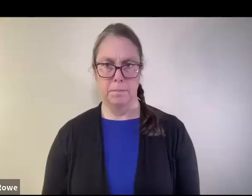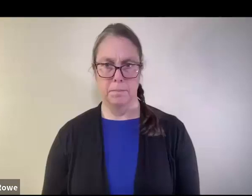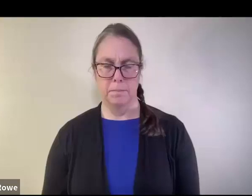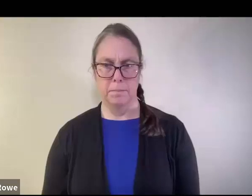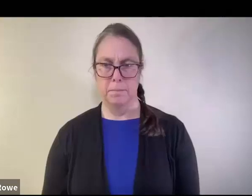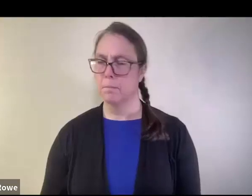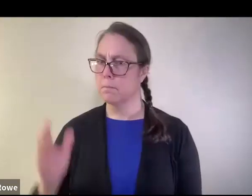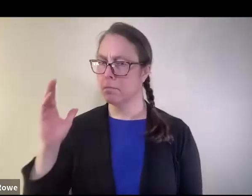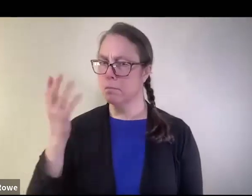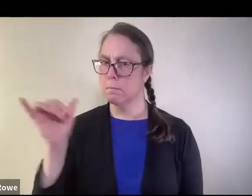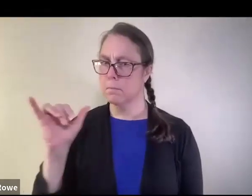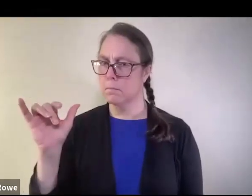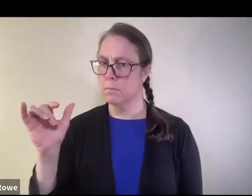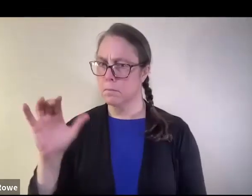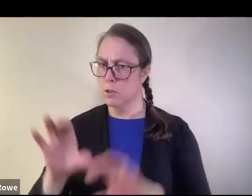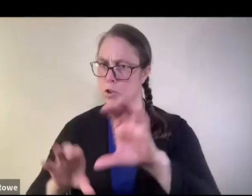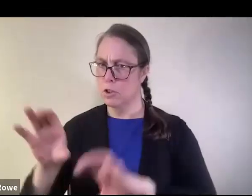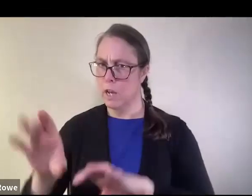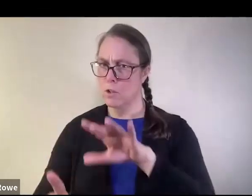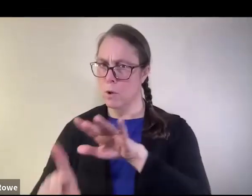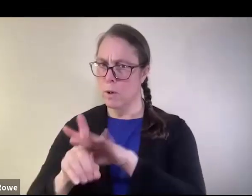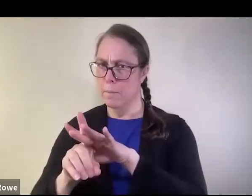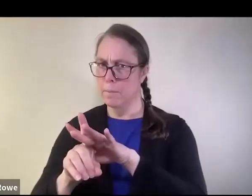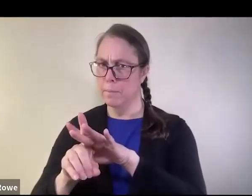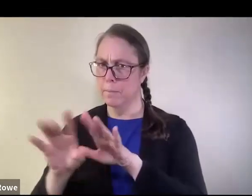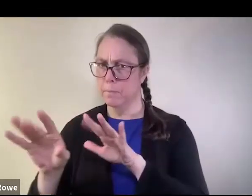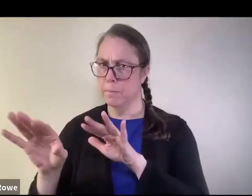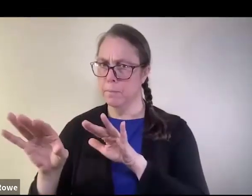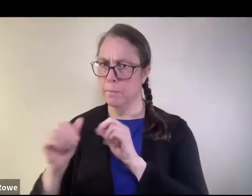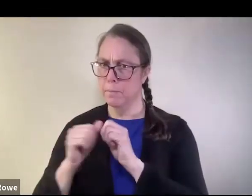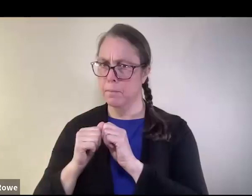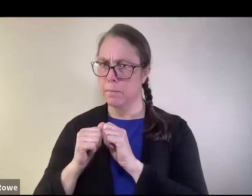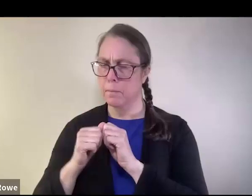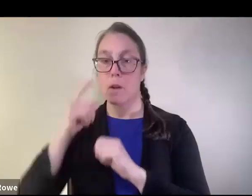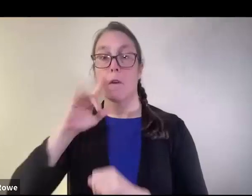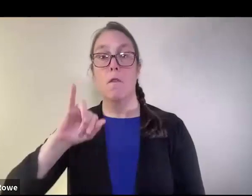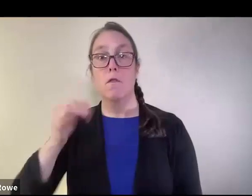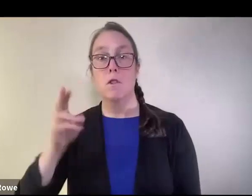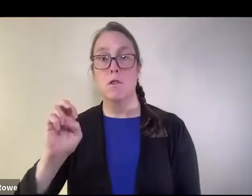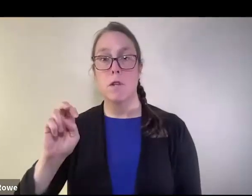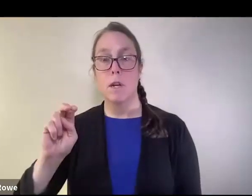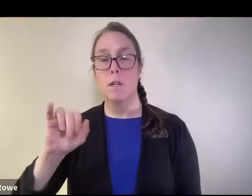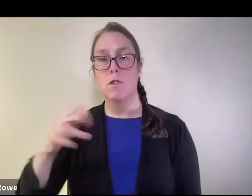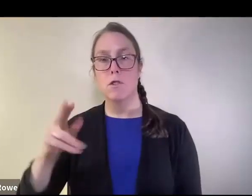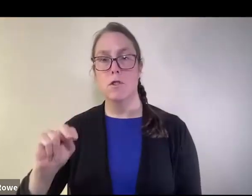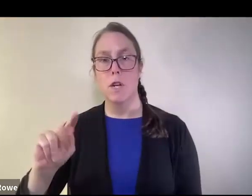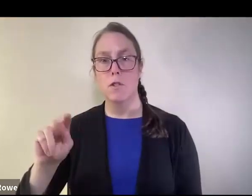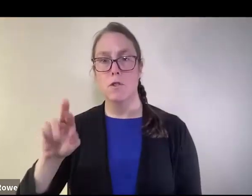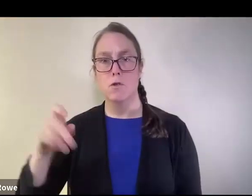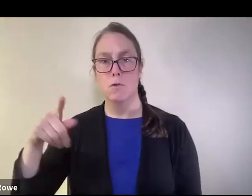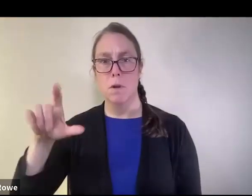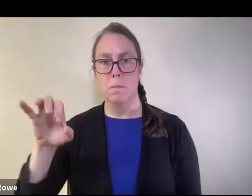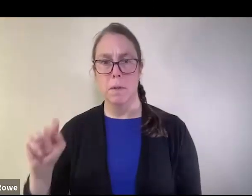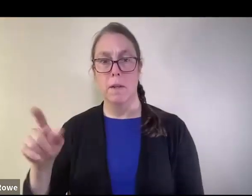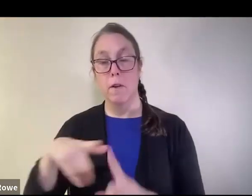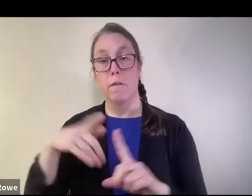Looks like we have a chat, Amanda. Okay, Amy. from Janet Triplett. From a provider